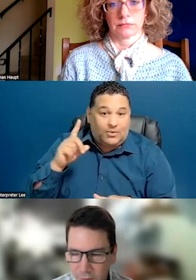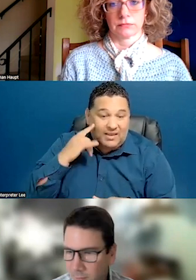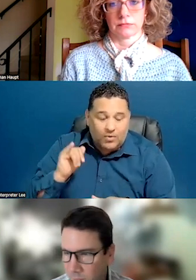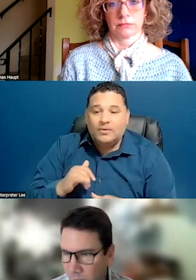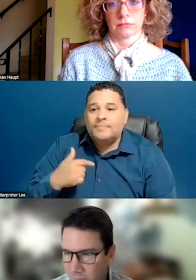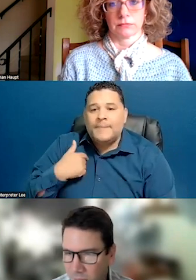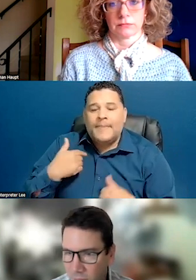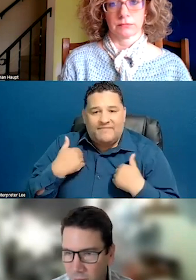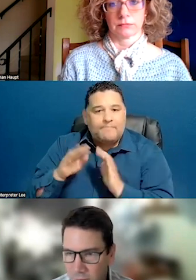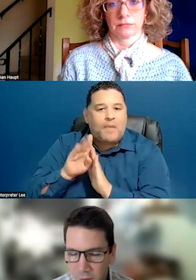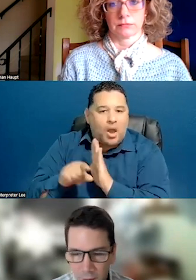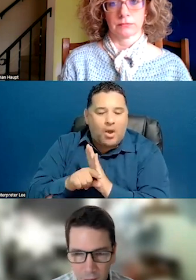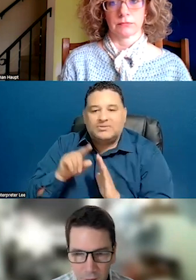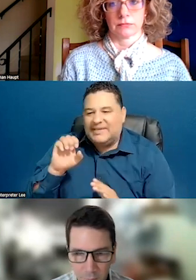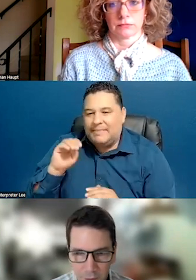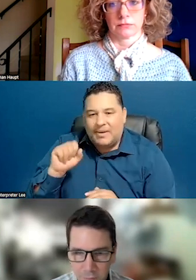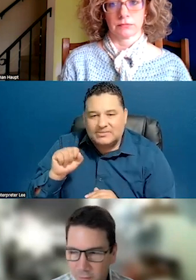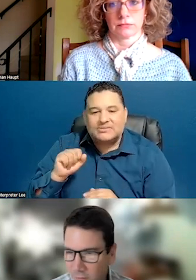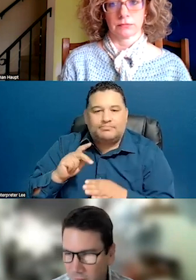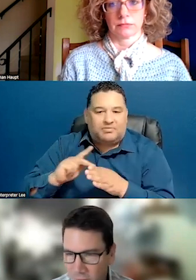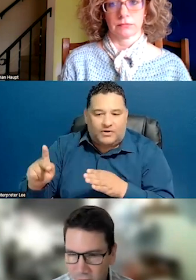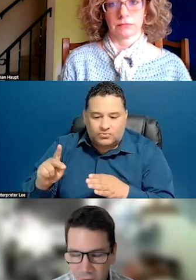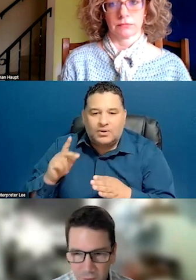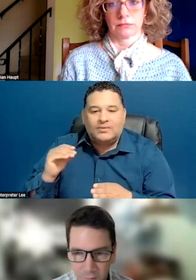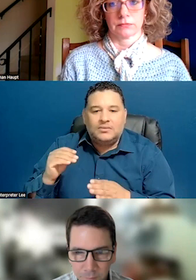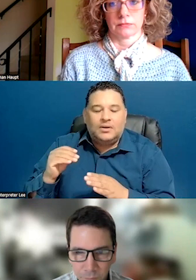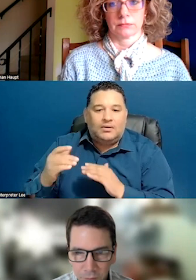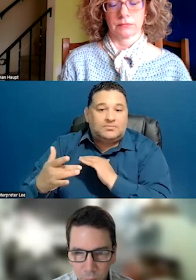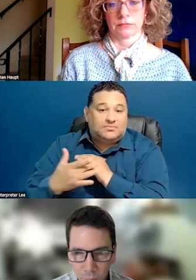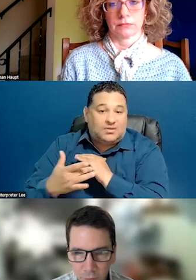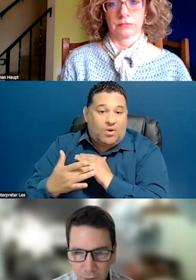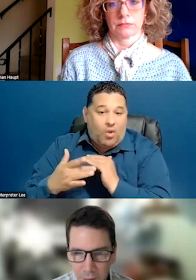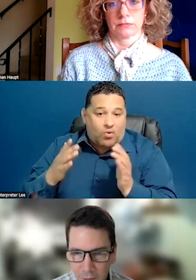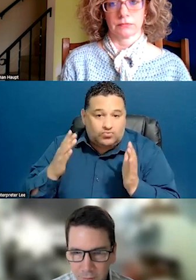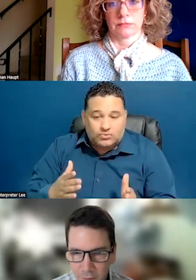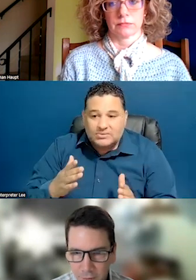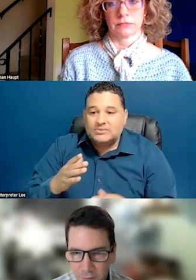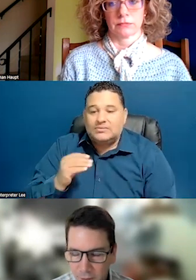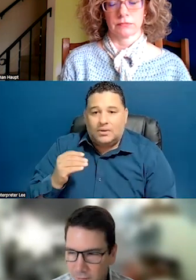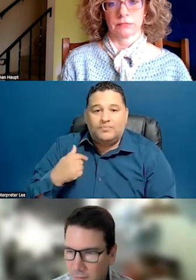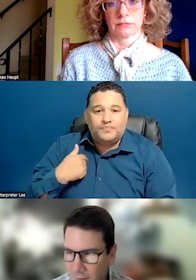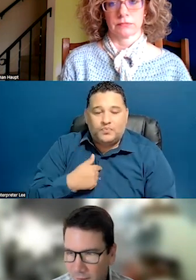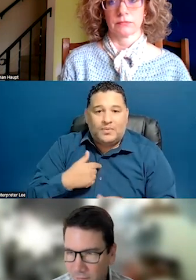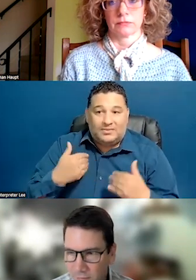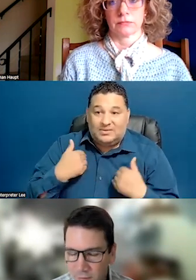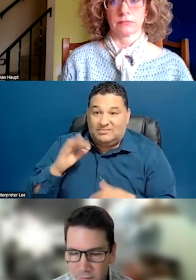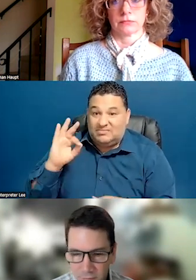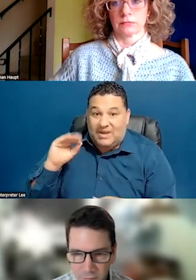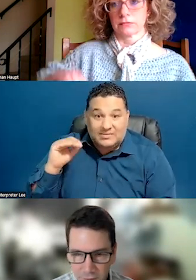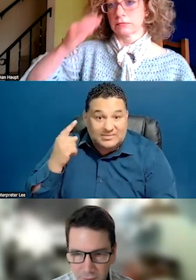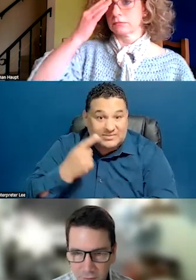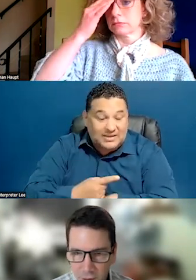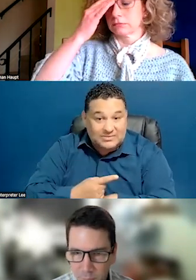as an EMS professional and a technologist, and we really had 90 days